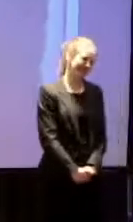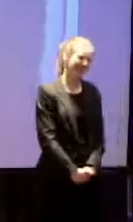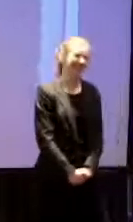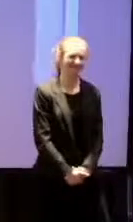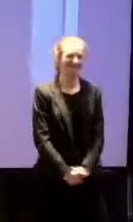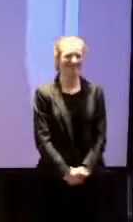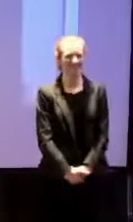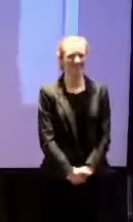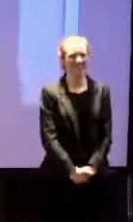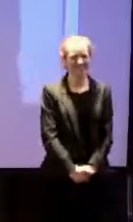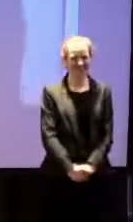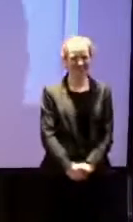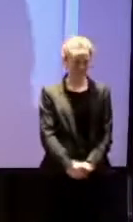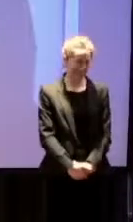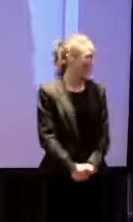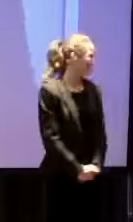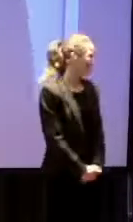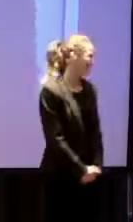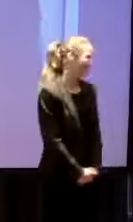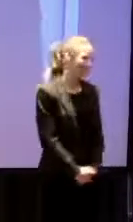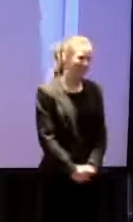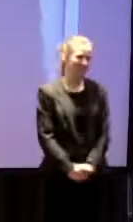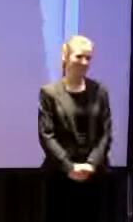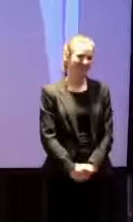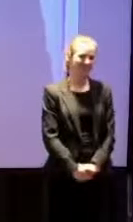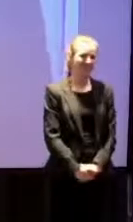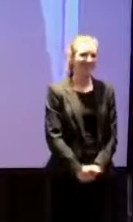my point. Champions League, you can go ahead.